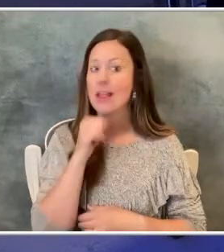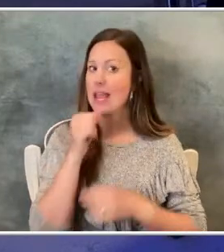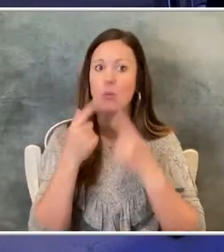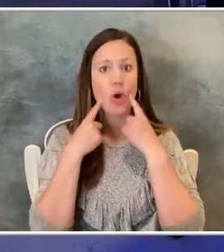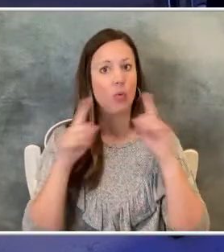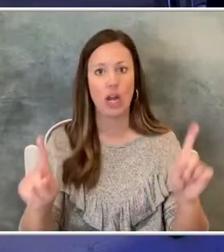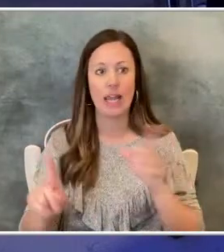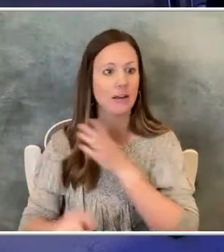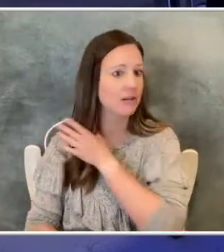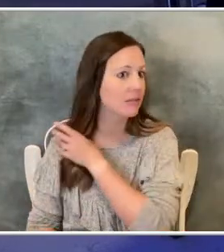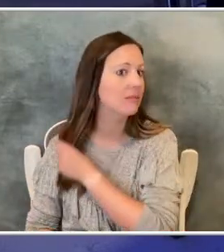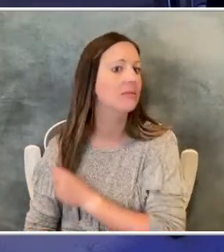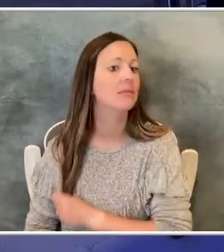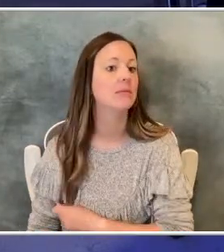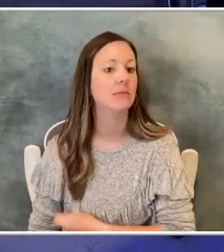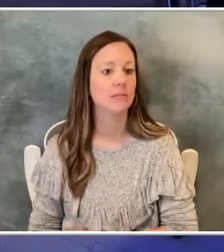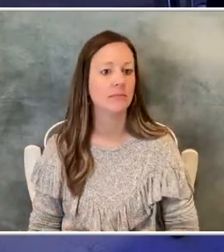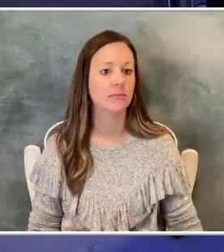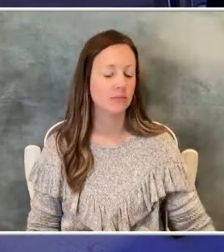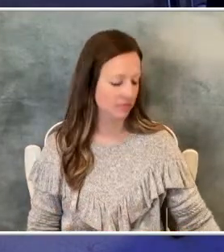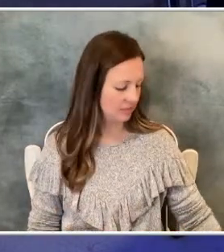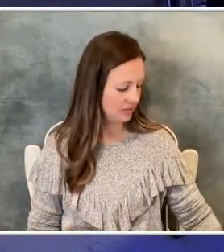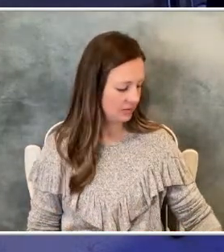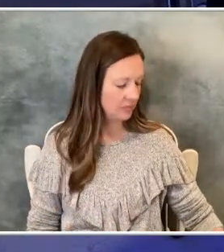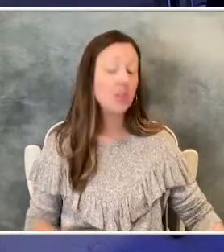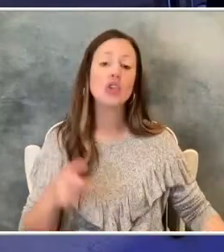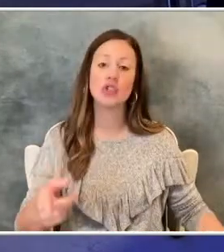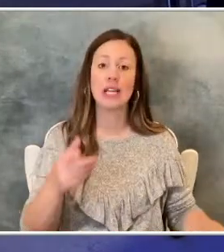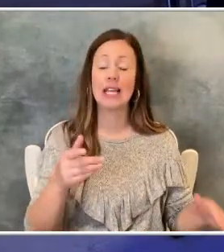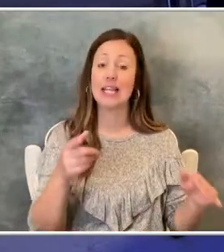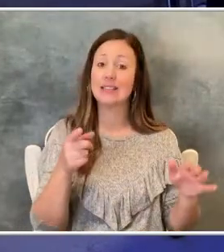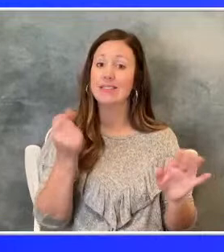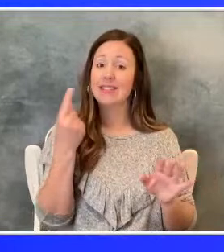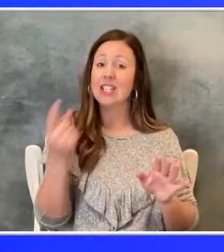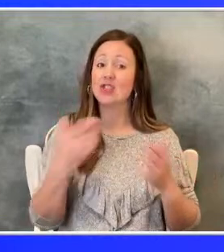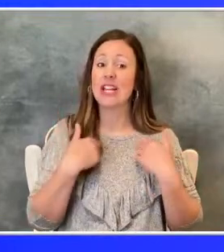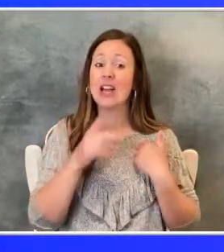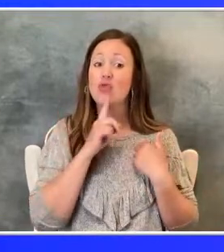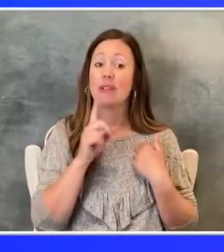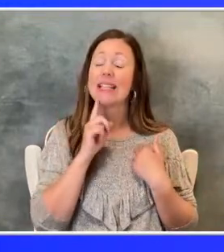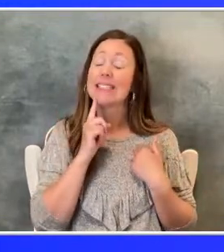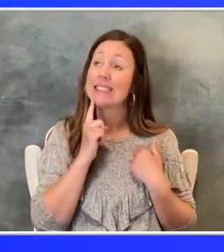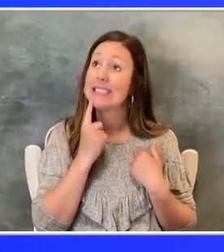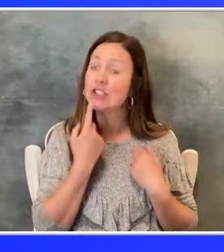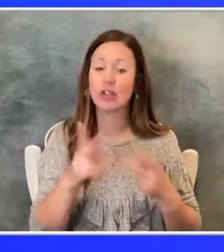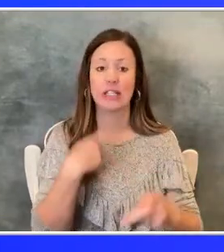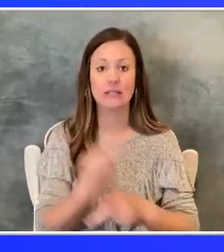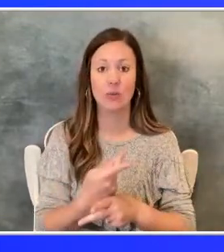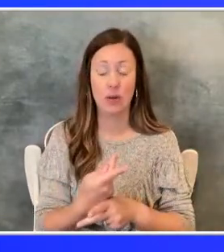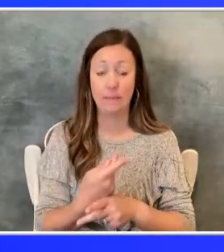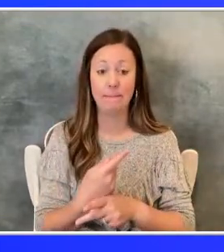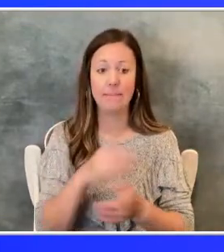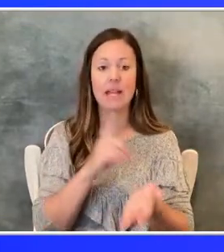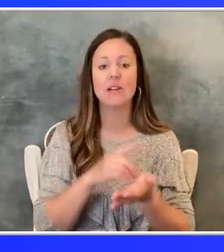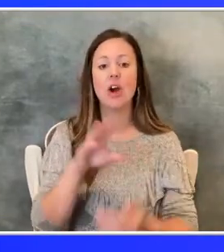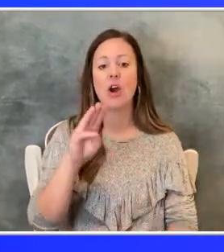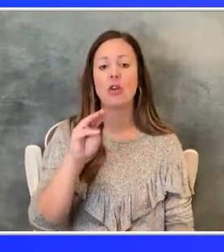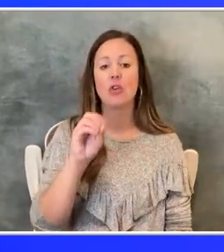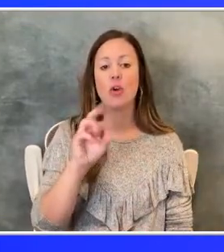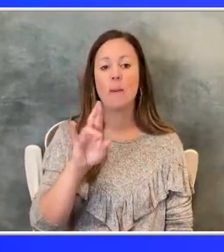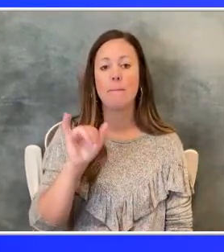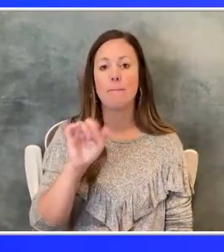Yeah. Okay. She has a very serious form. And as Dr. Moriarty said earlier, even with that medication, it would have come